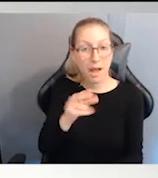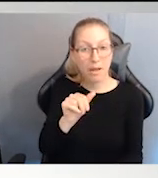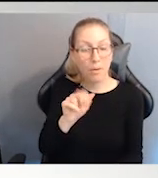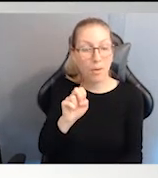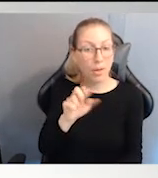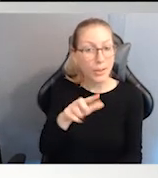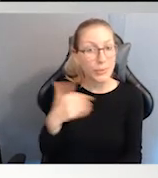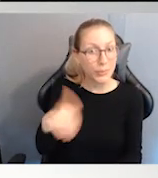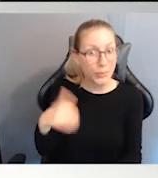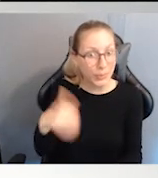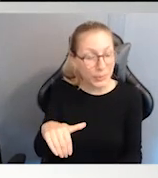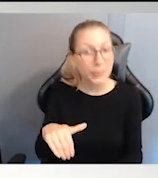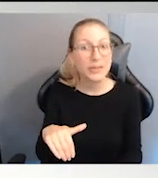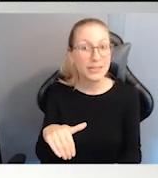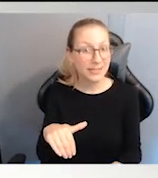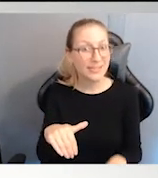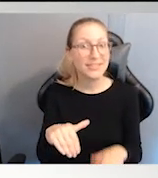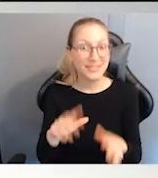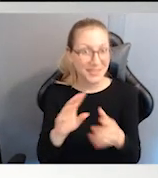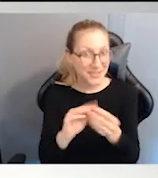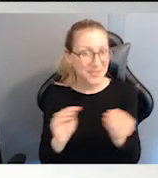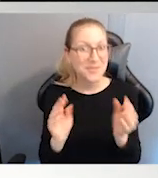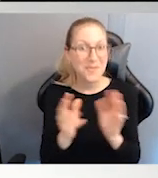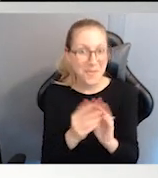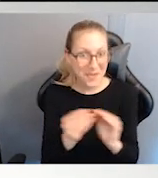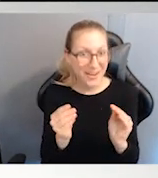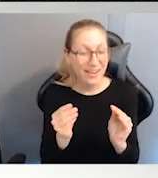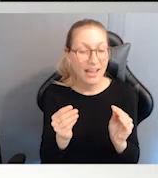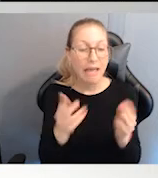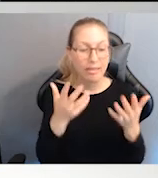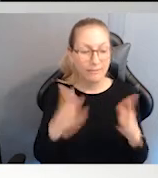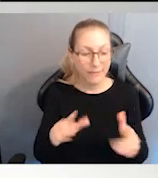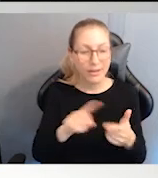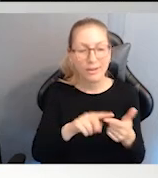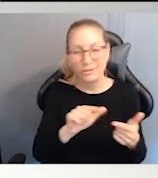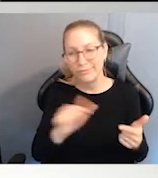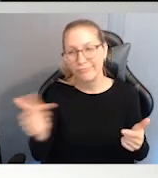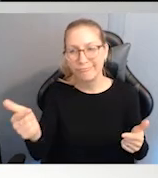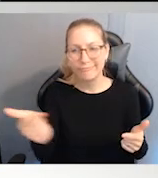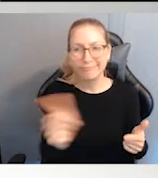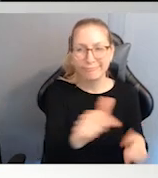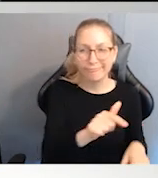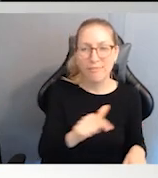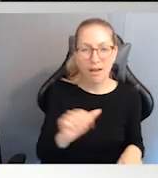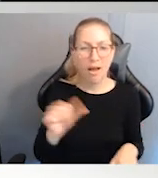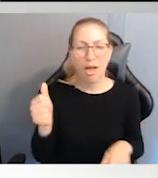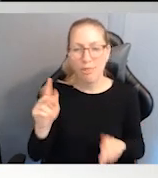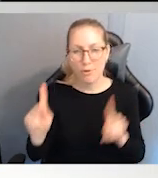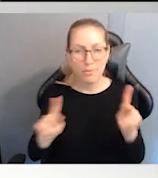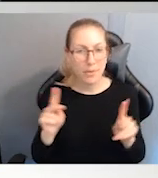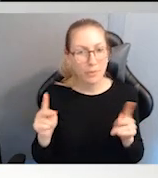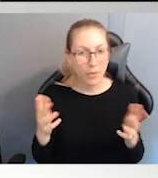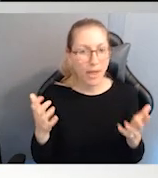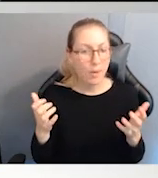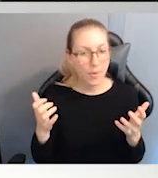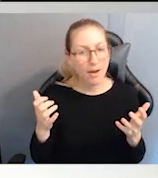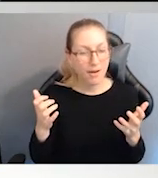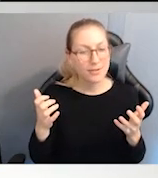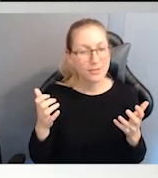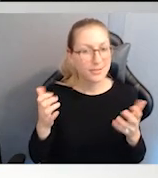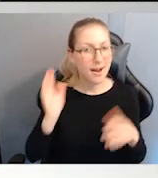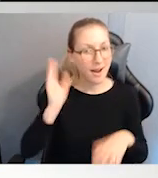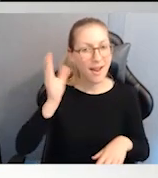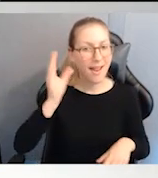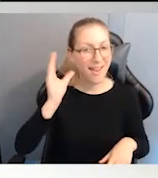mic. And then after that, we've got Crystal and a lot of other people that want to talk. So when it's your turn, you got